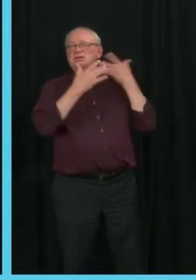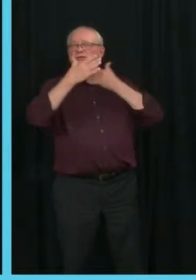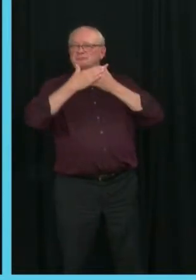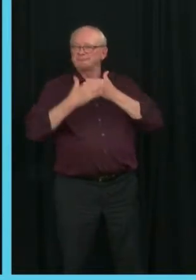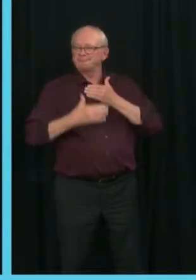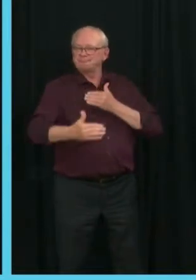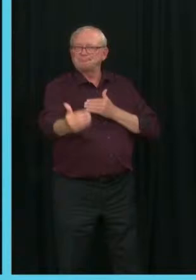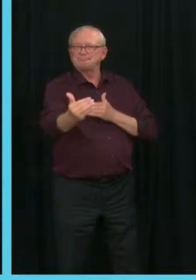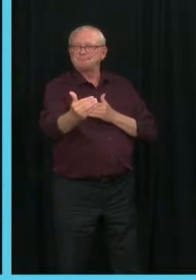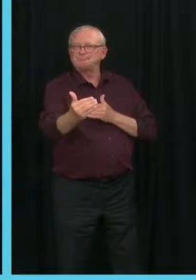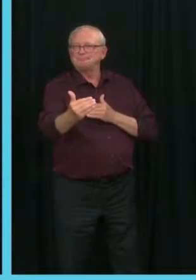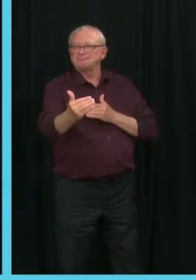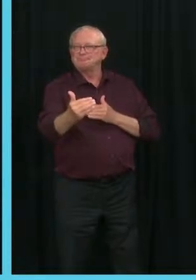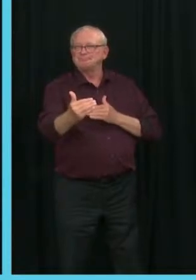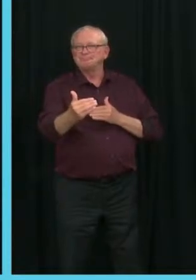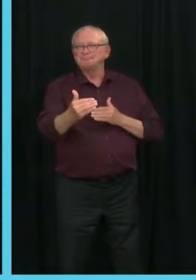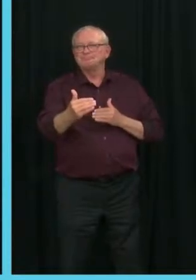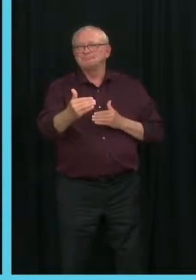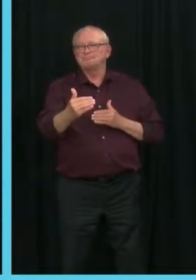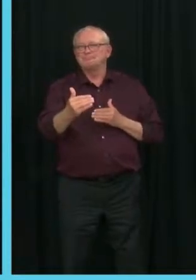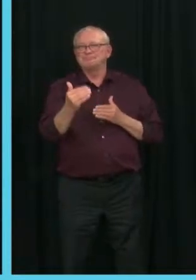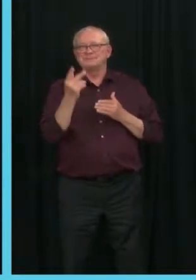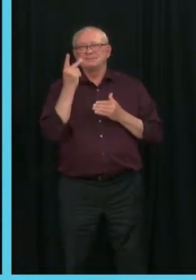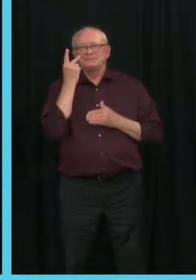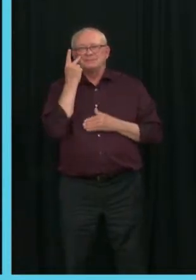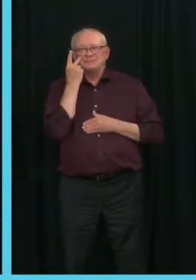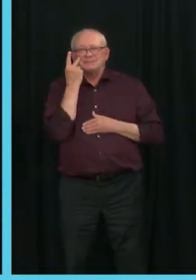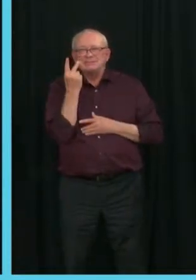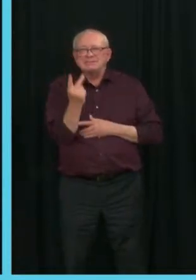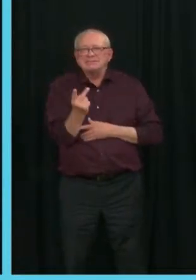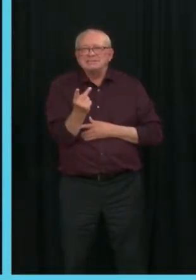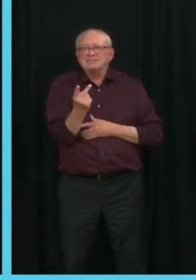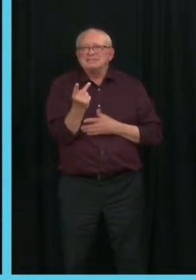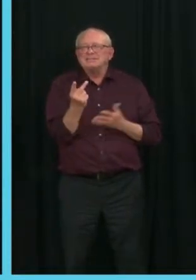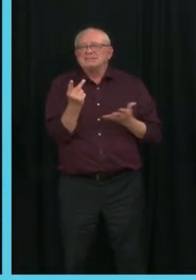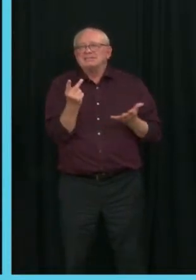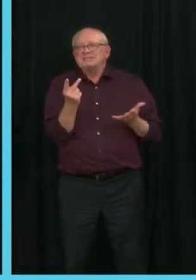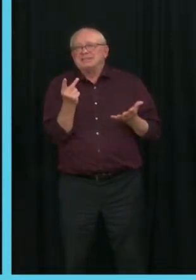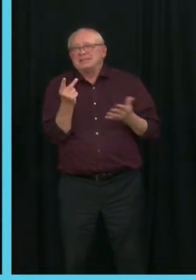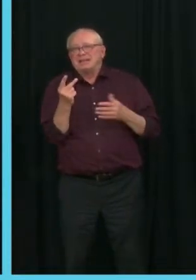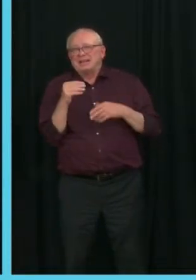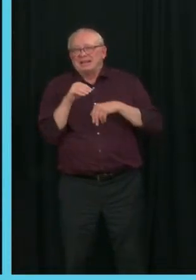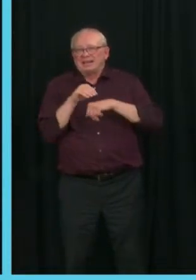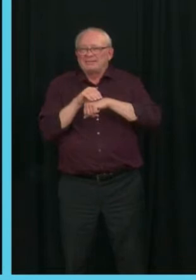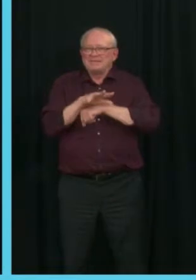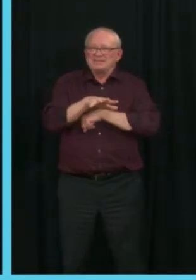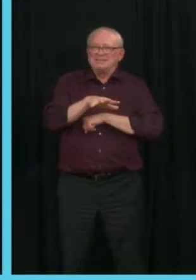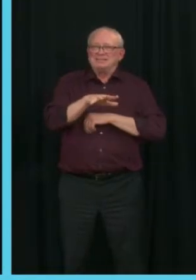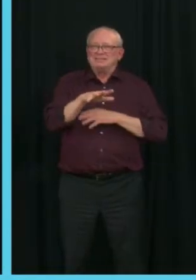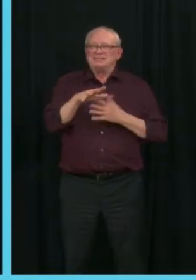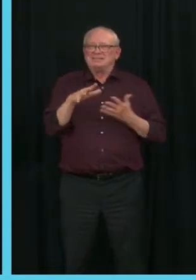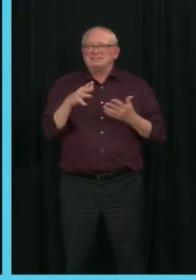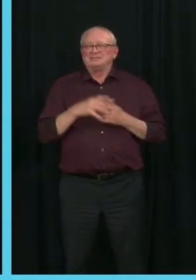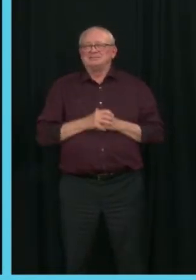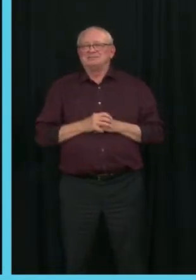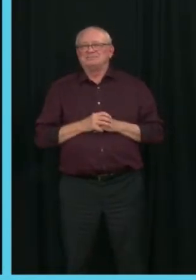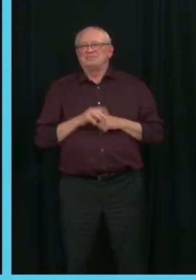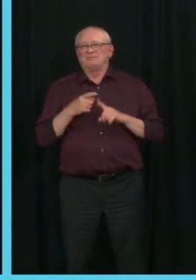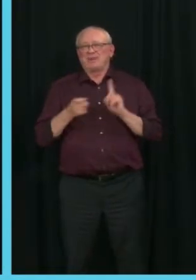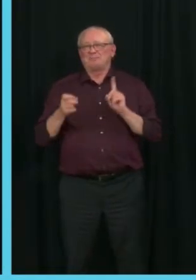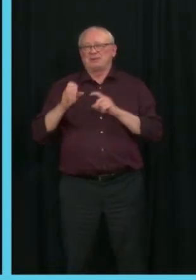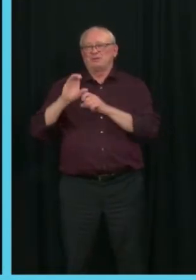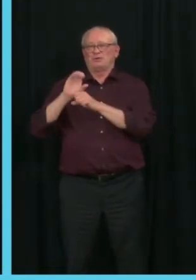on the consequences of our open for business, pro-growth policies. Alberta is leading Canada in economic